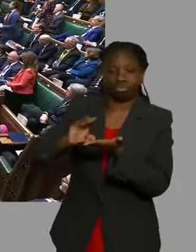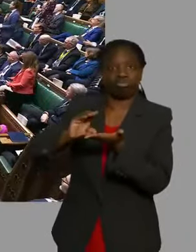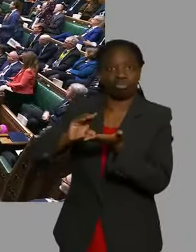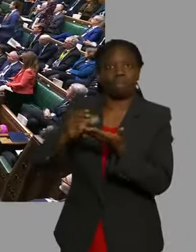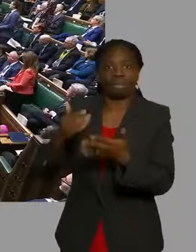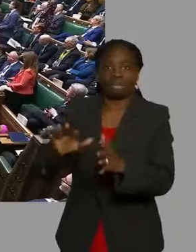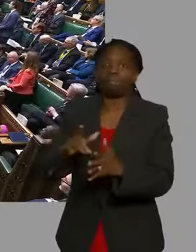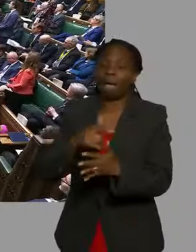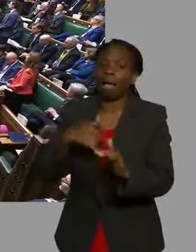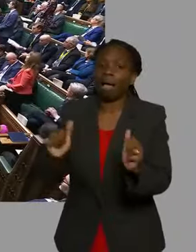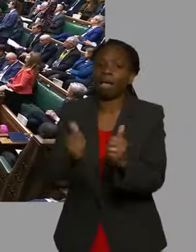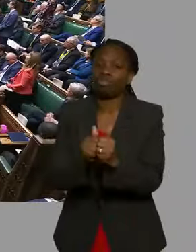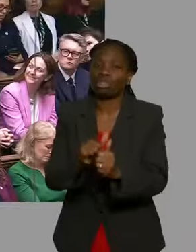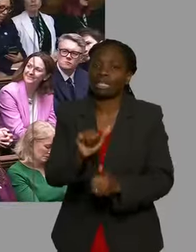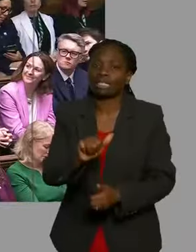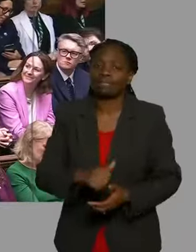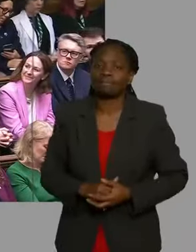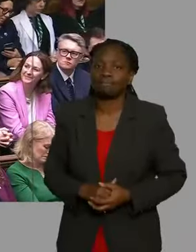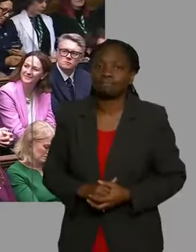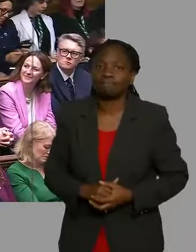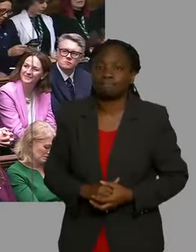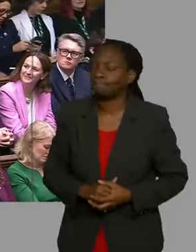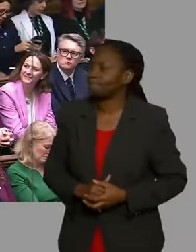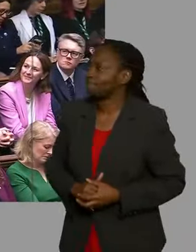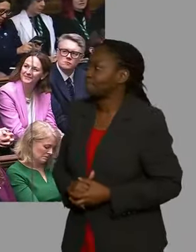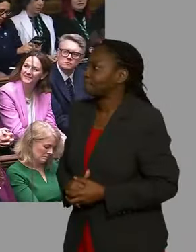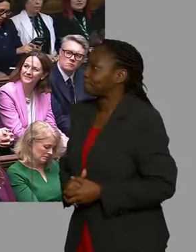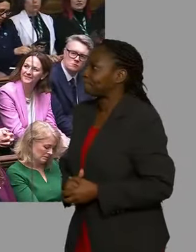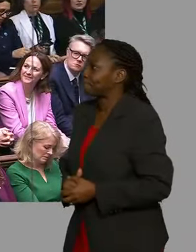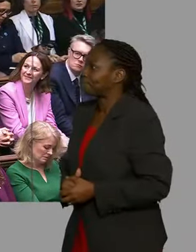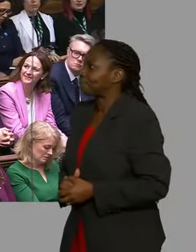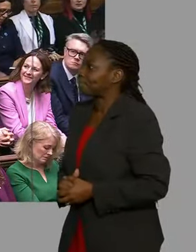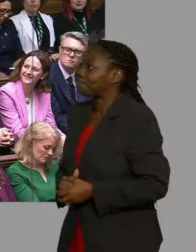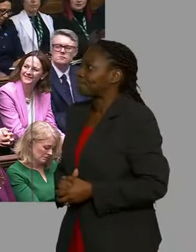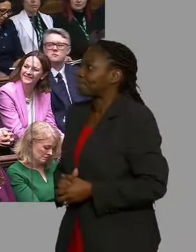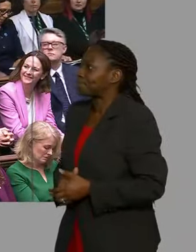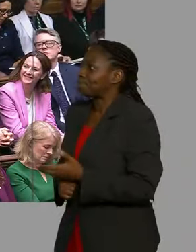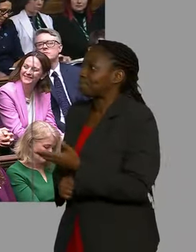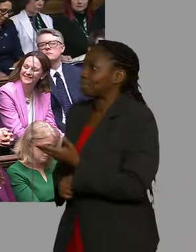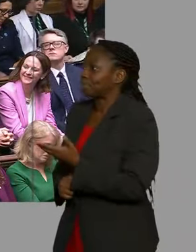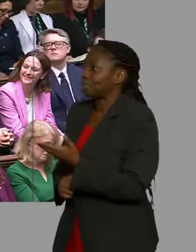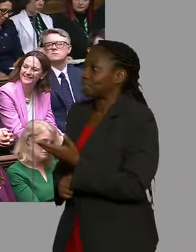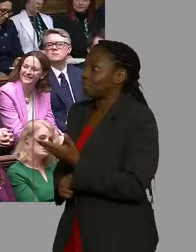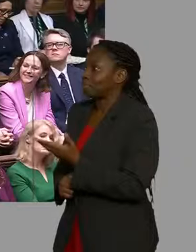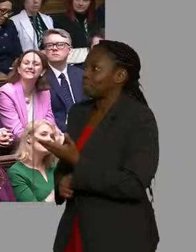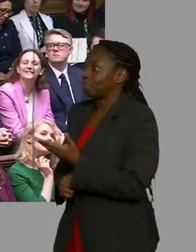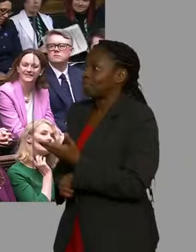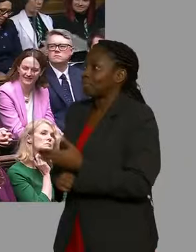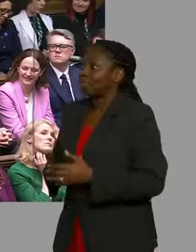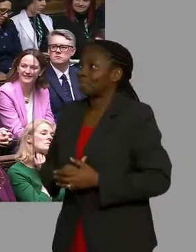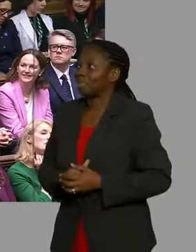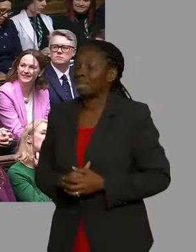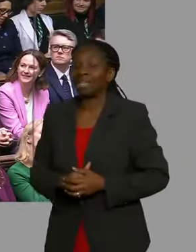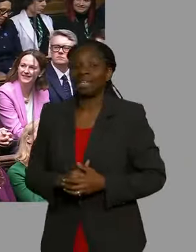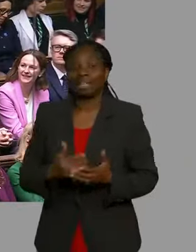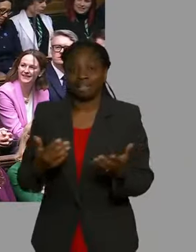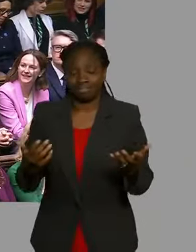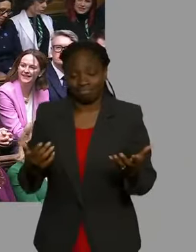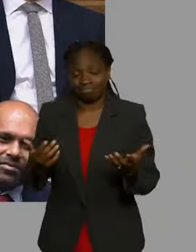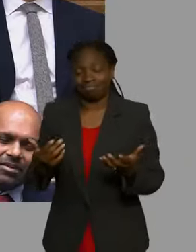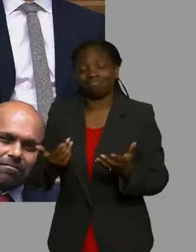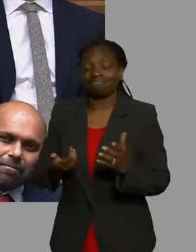Thank you, Mr. Speaker. Can I associate myself with the remarks of the Prime Minister in wishing everyone a very happy Christmas this